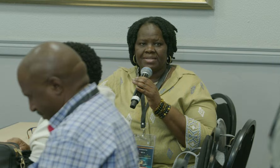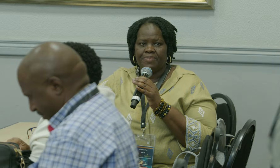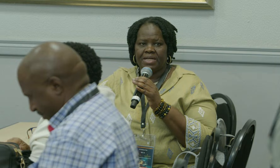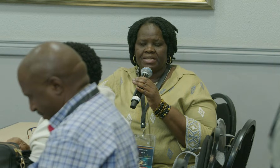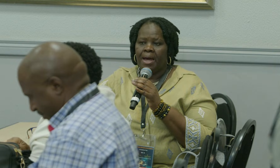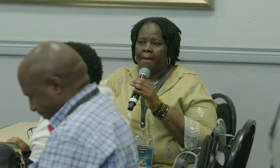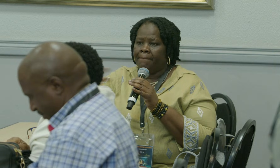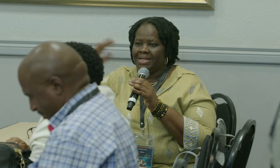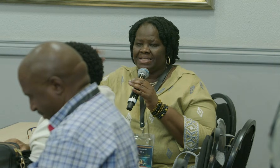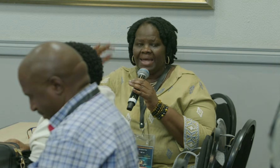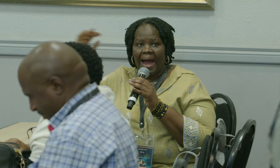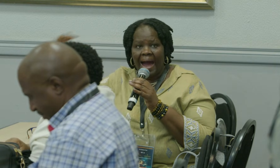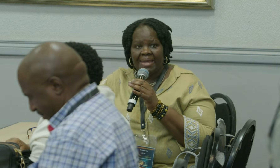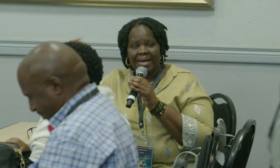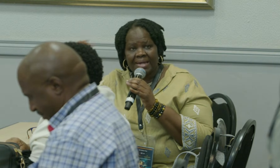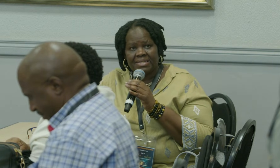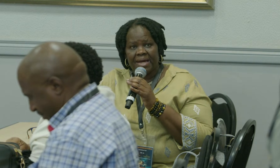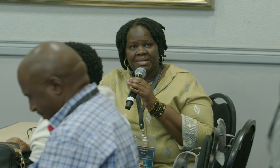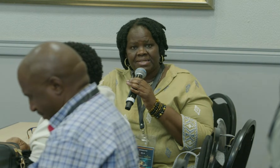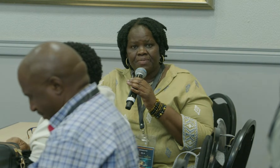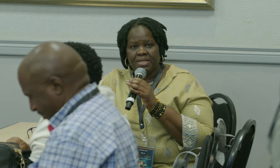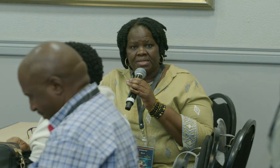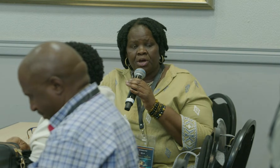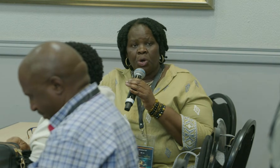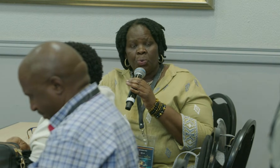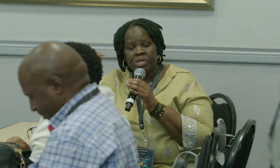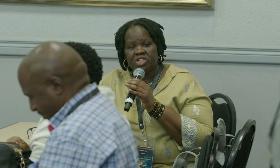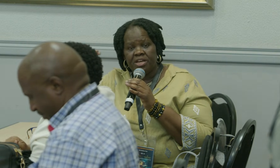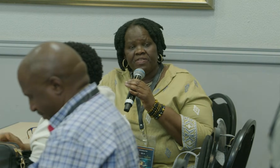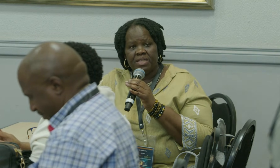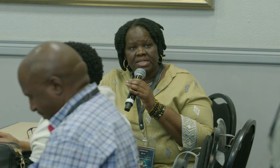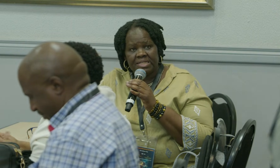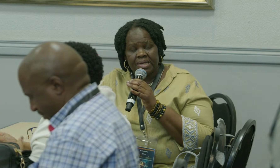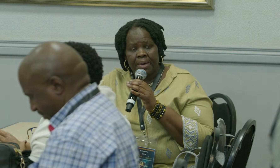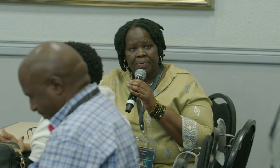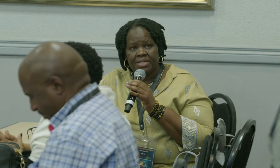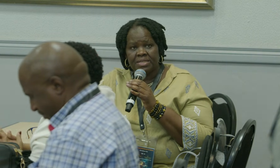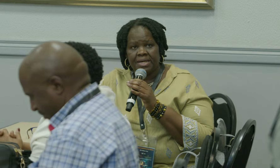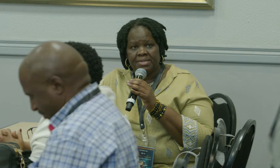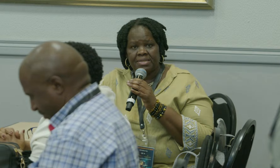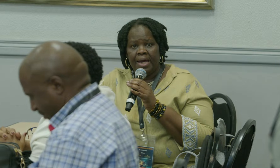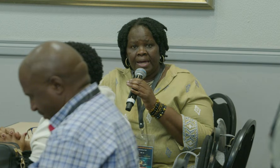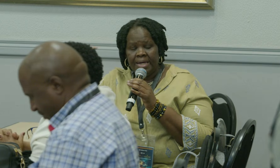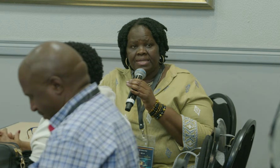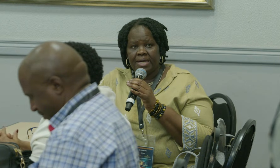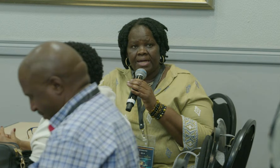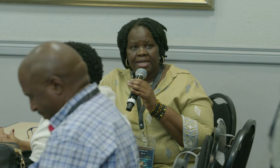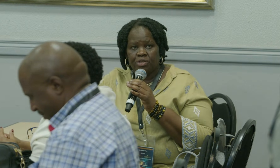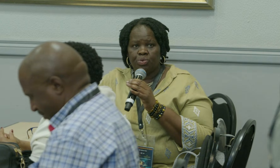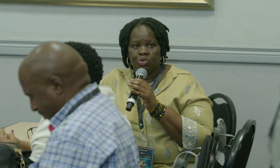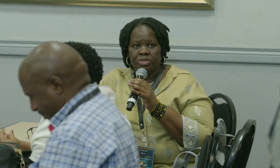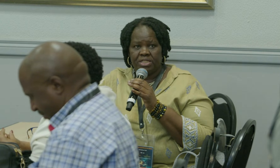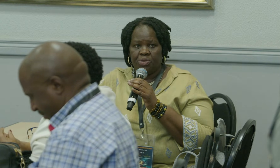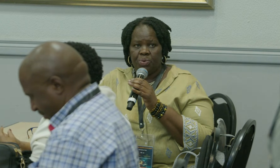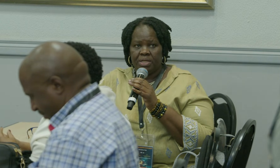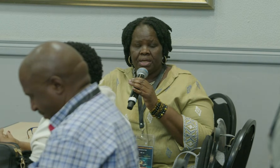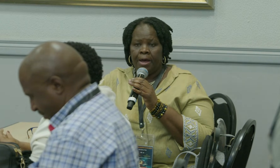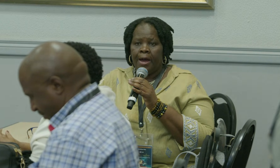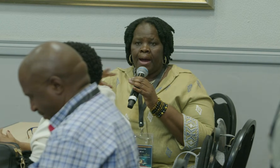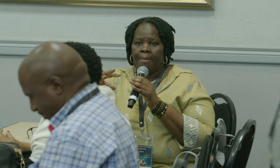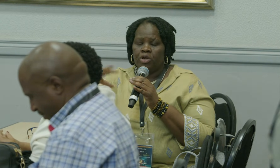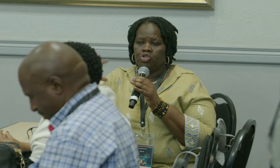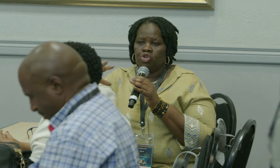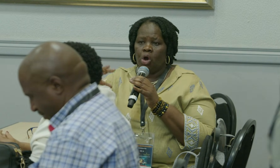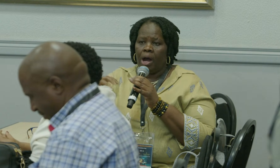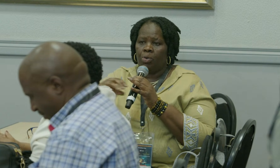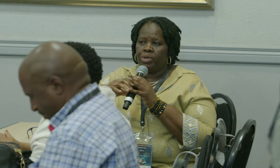technical subjects, but there are other critical subjects which even this president indicated we should deal with.